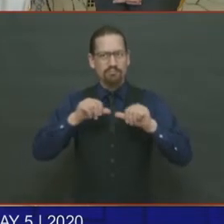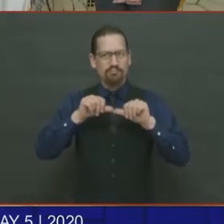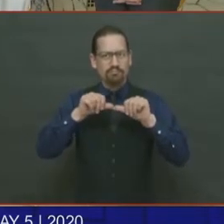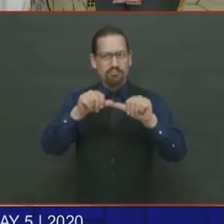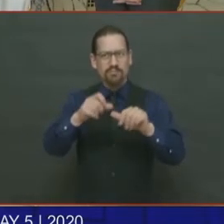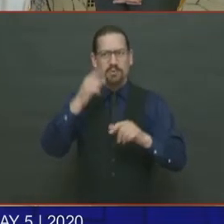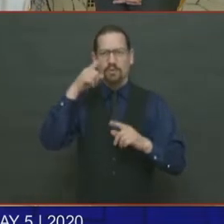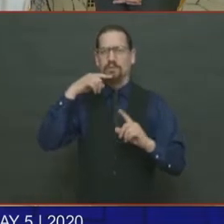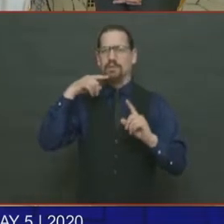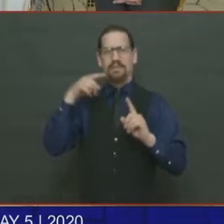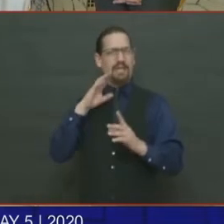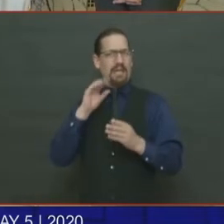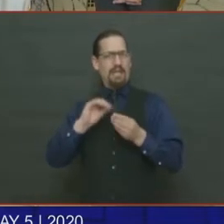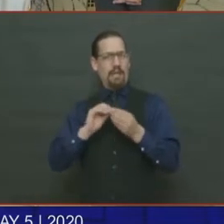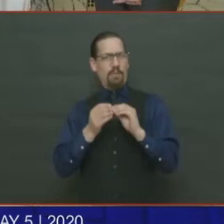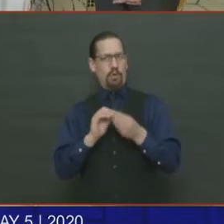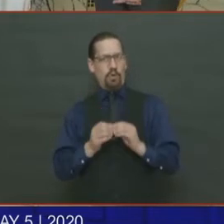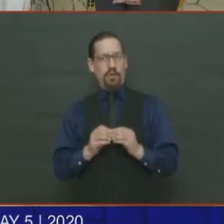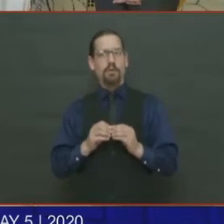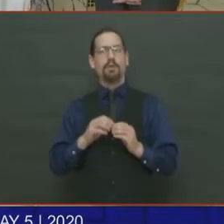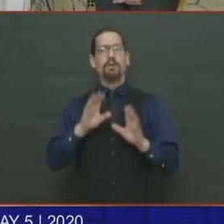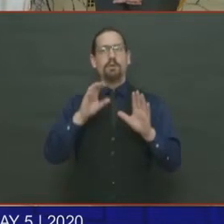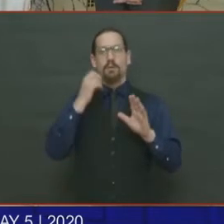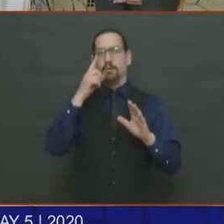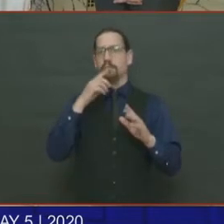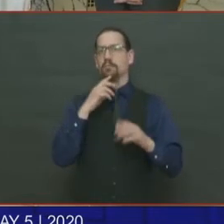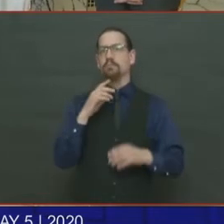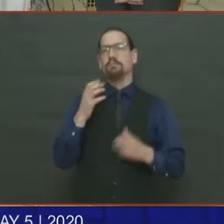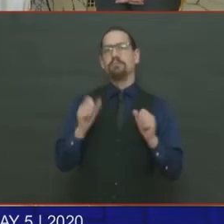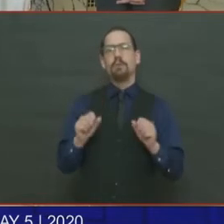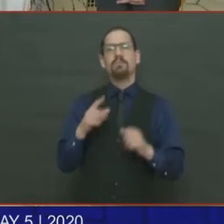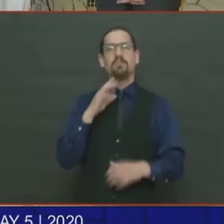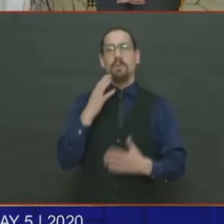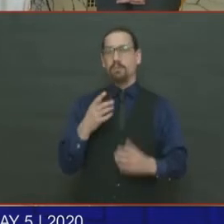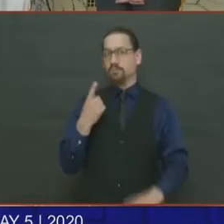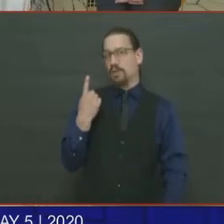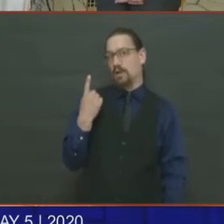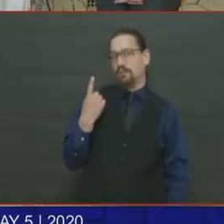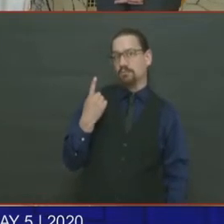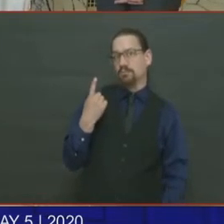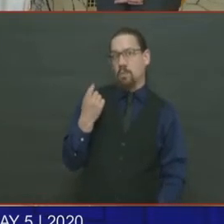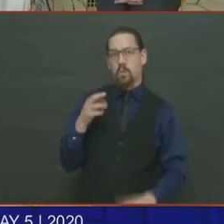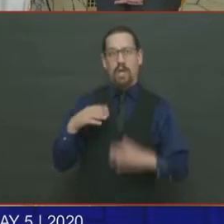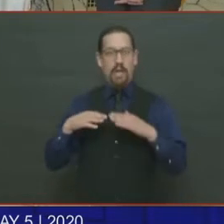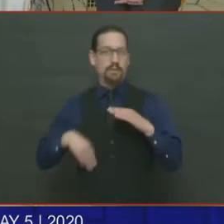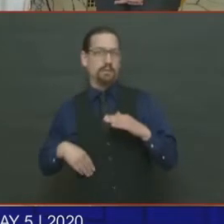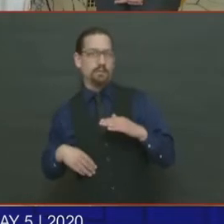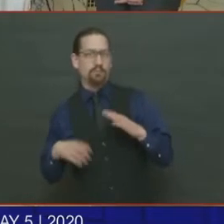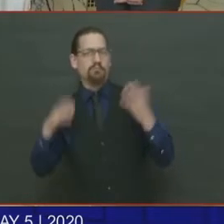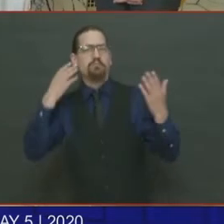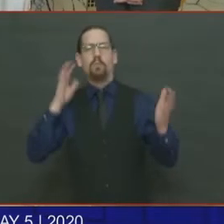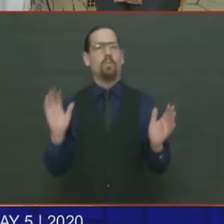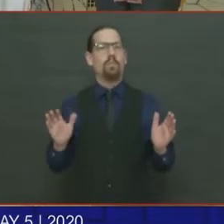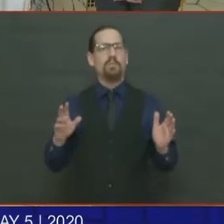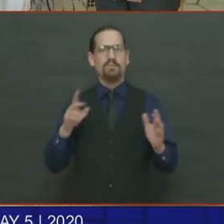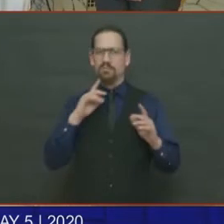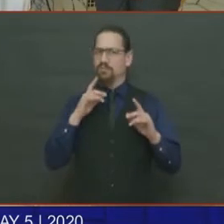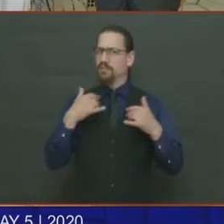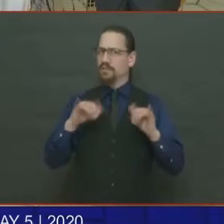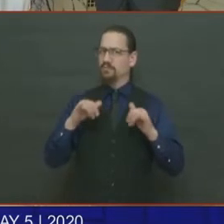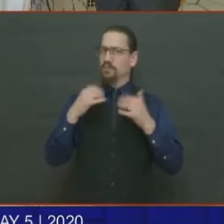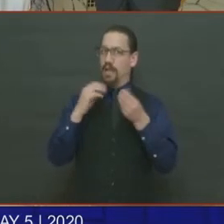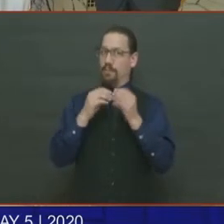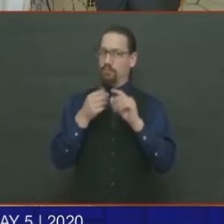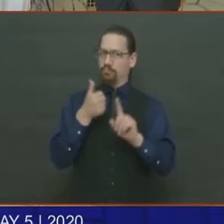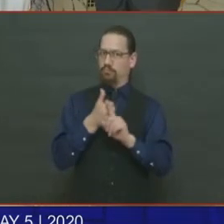words, safe to reopen, even though we're in a plateau. So every day, as I did this morning, I talk to